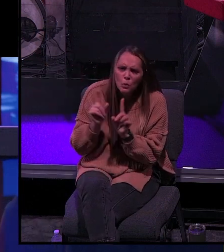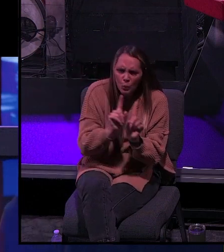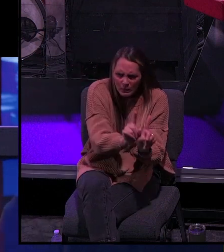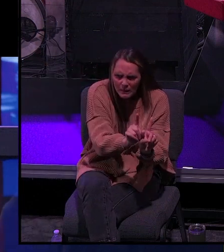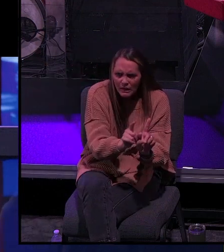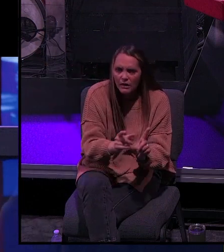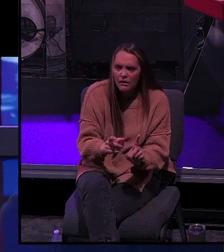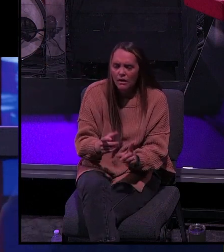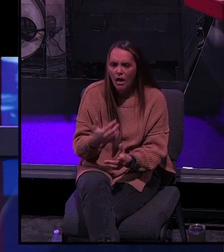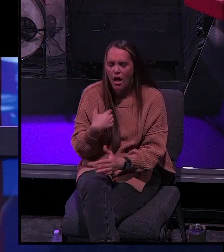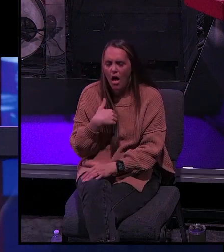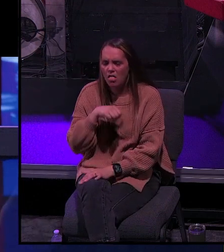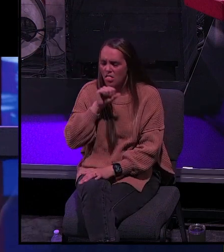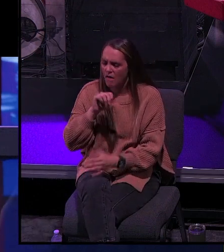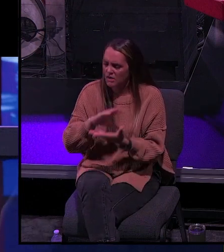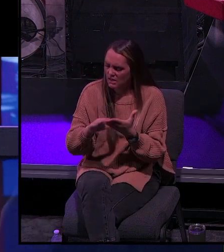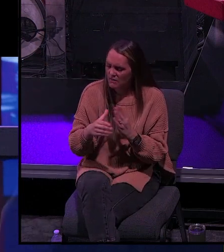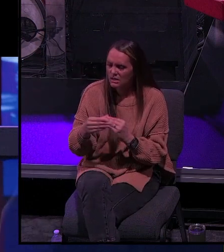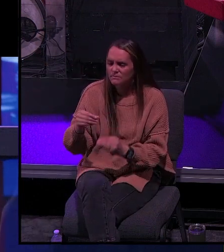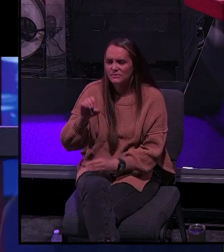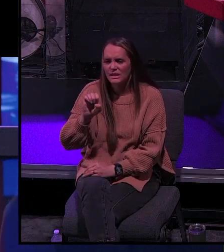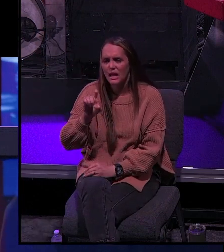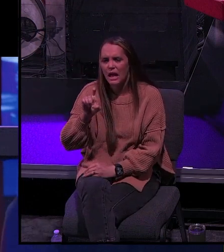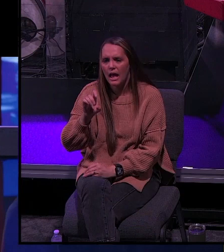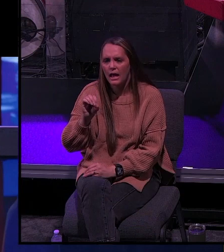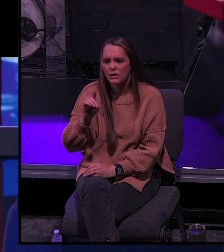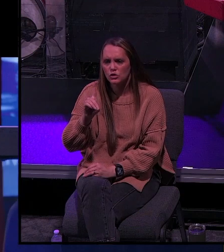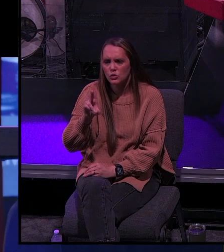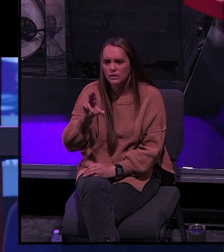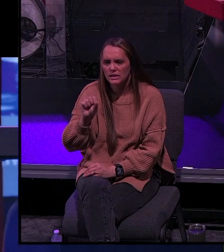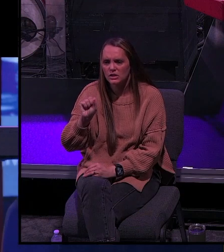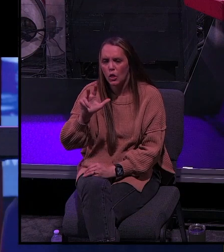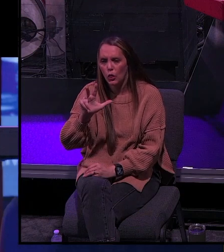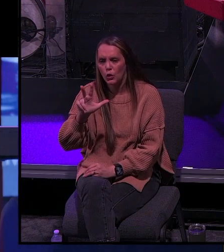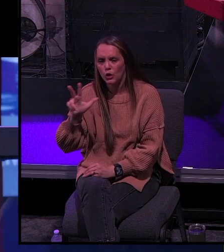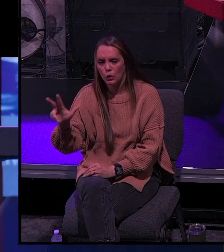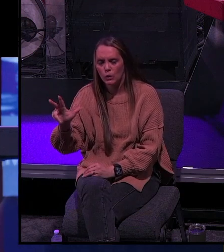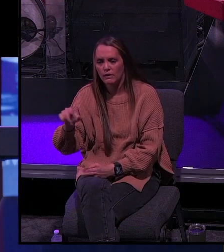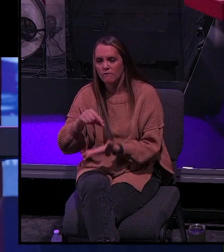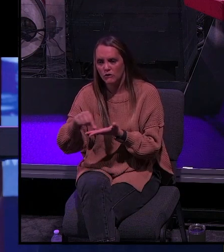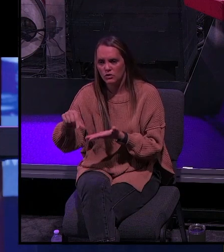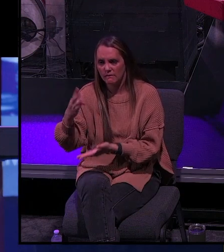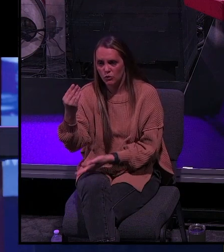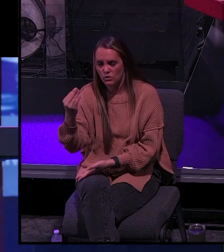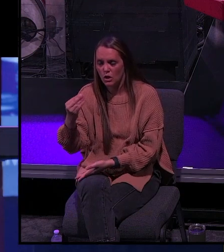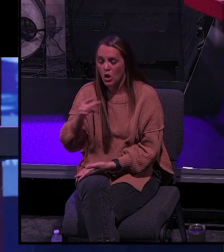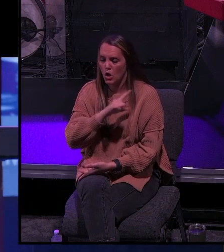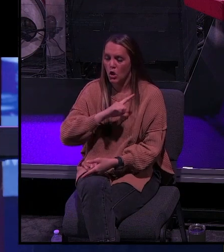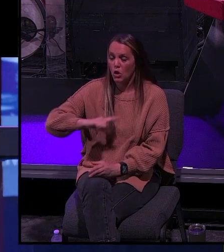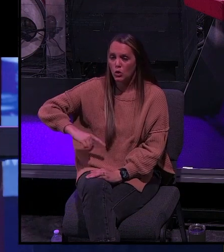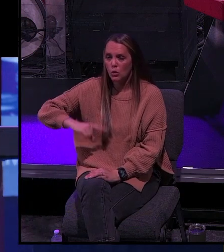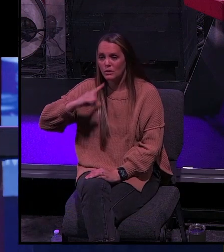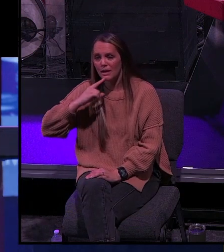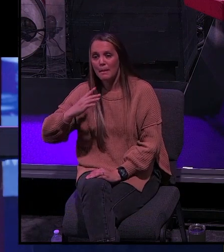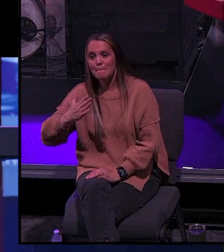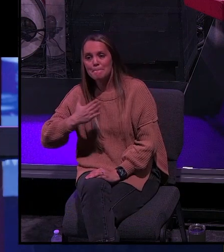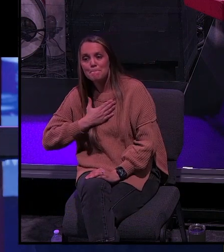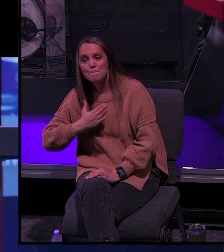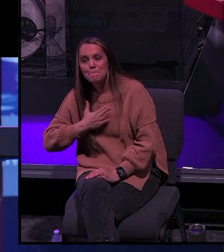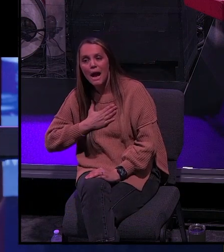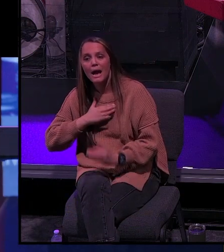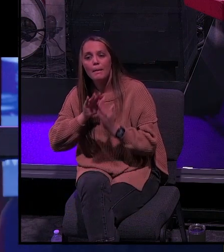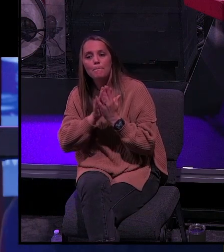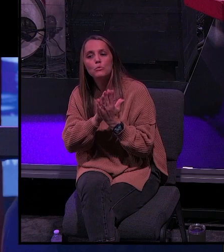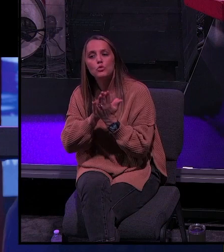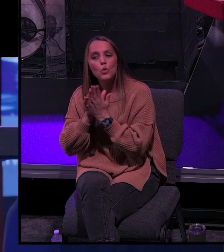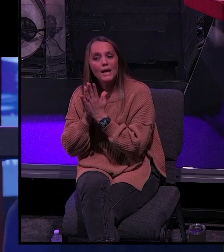this conversation. Exodus 33, verse 14. The Lord replied, "My presence will go with you, Moses, and I